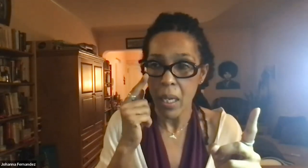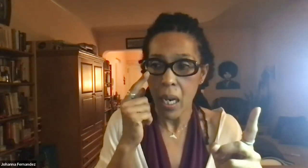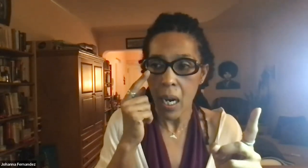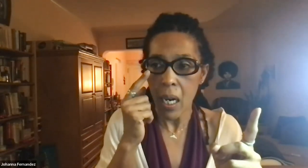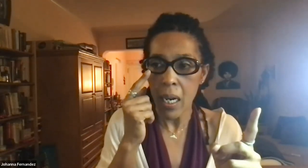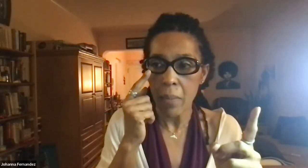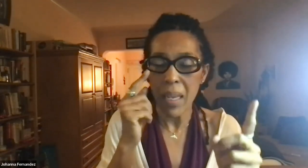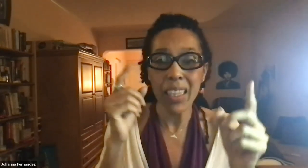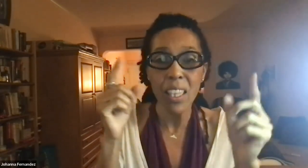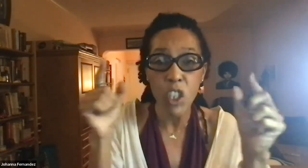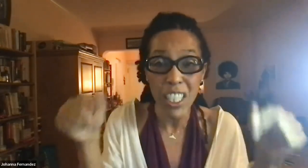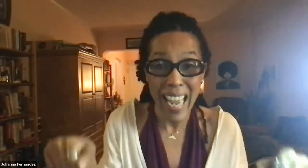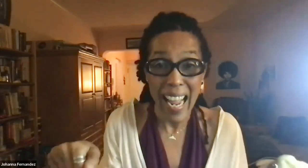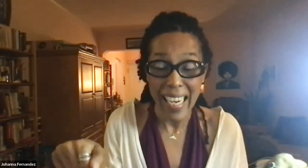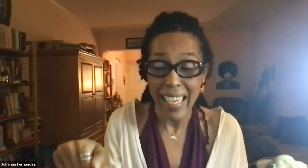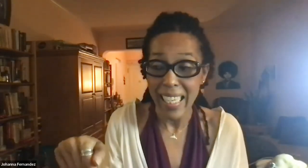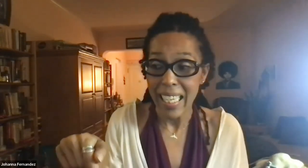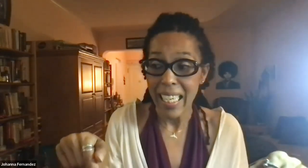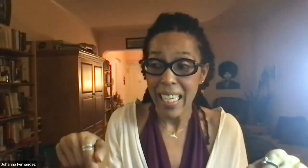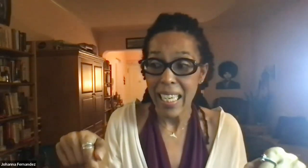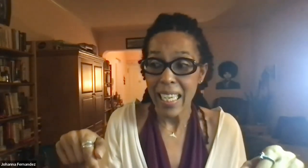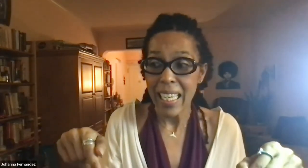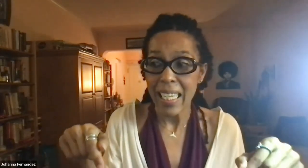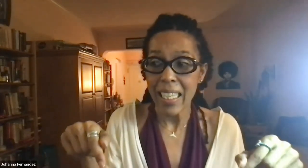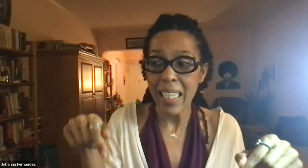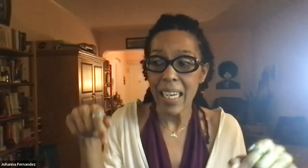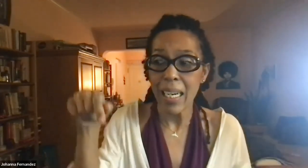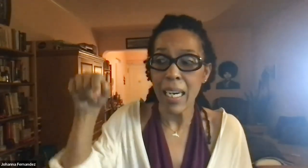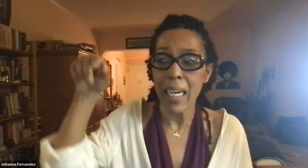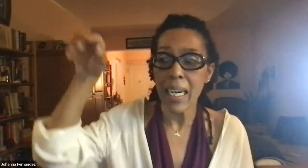them. Today,